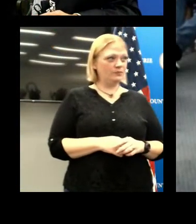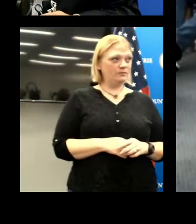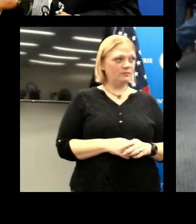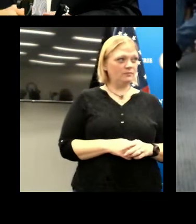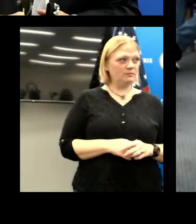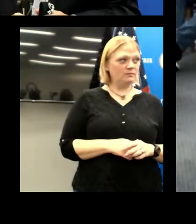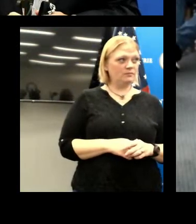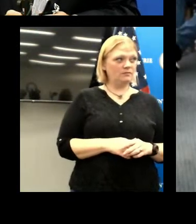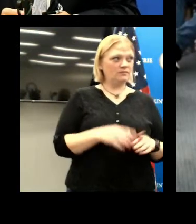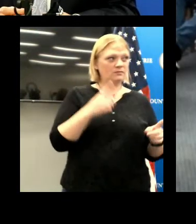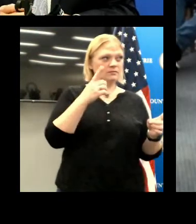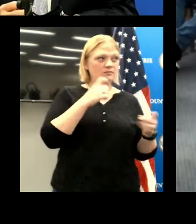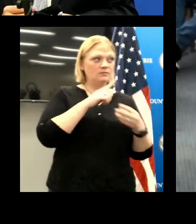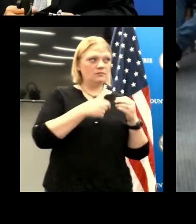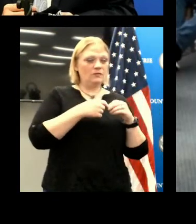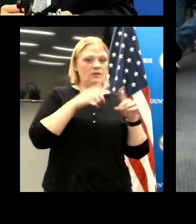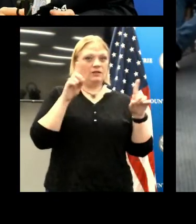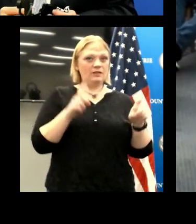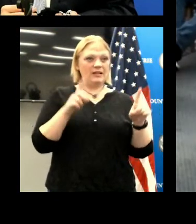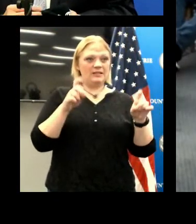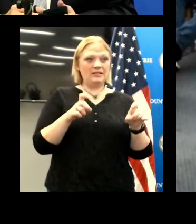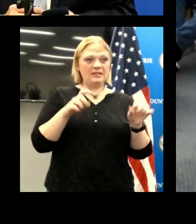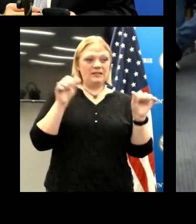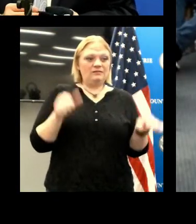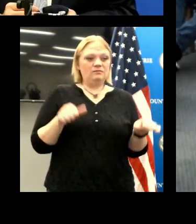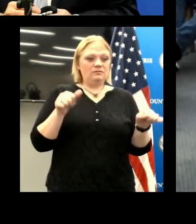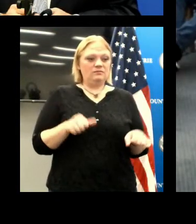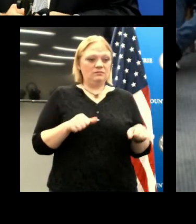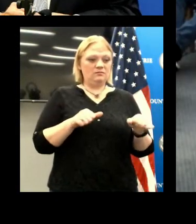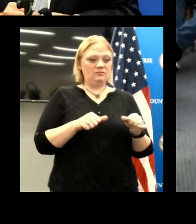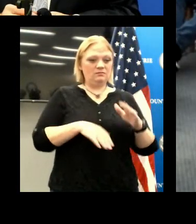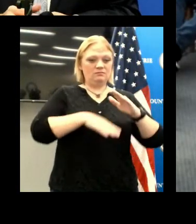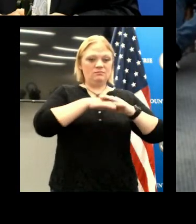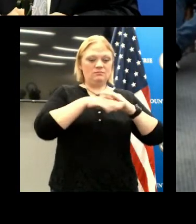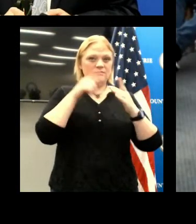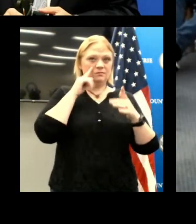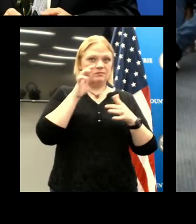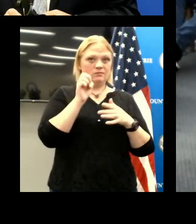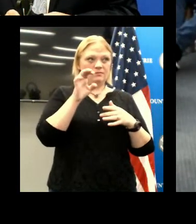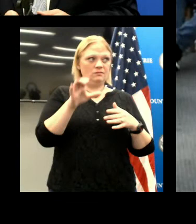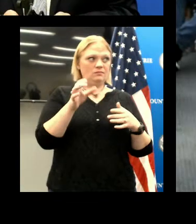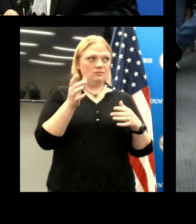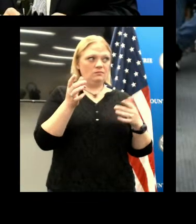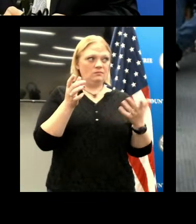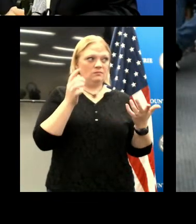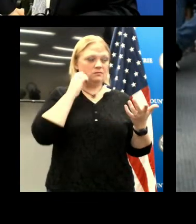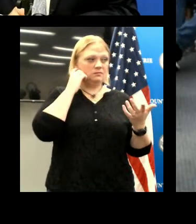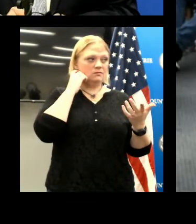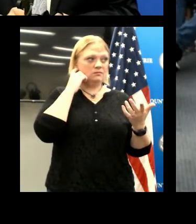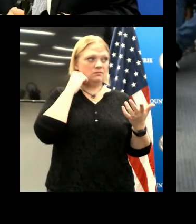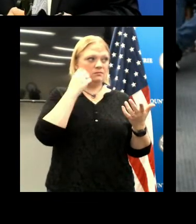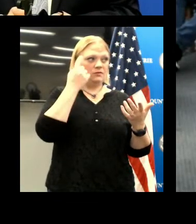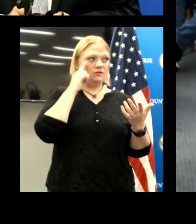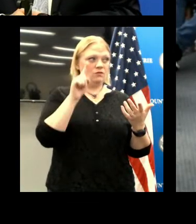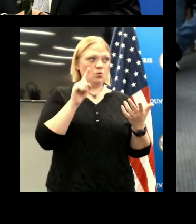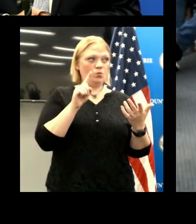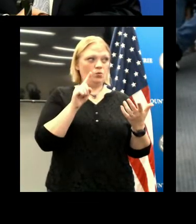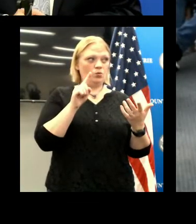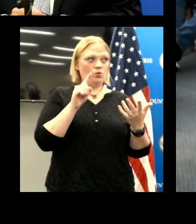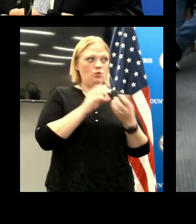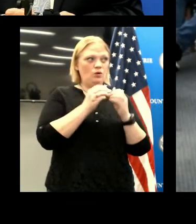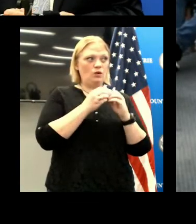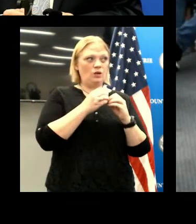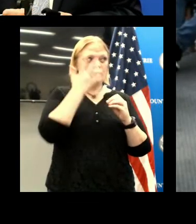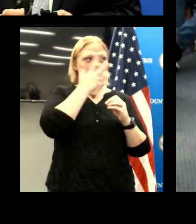a question about testing capacity for Erie County. Overall, where do we stand as far as with the numbers looking like they